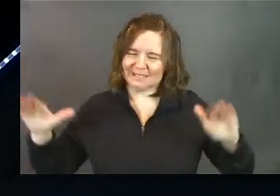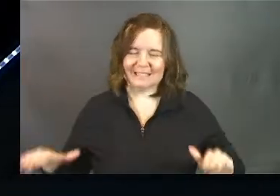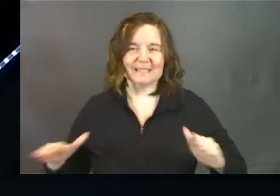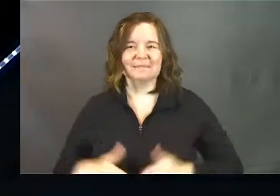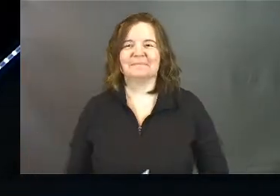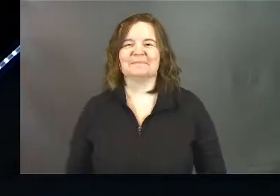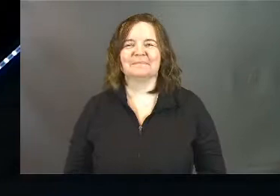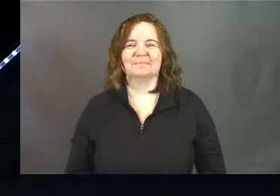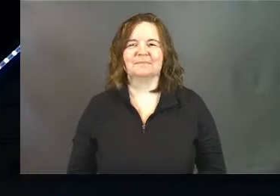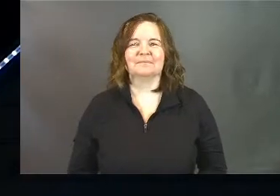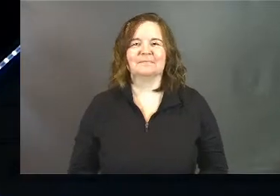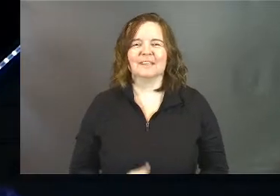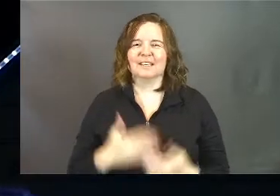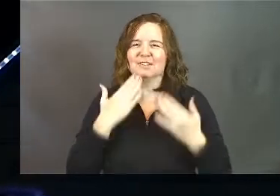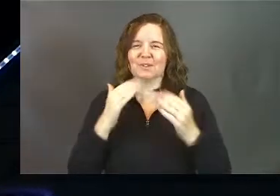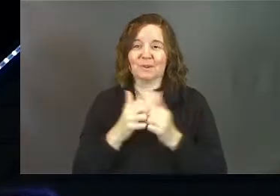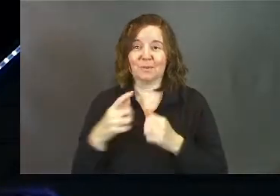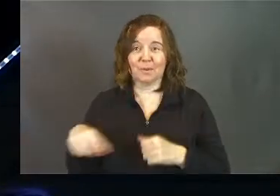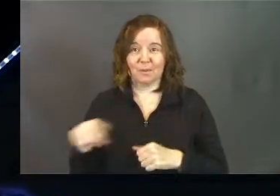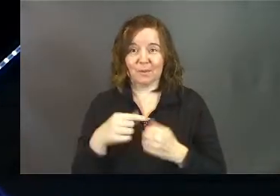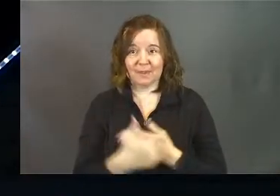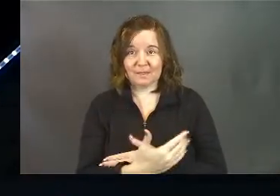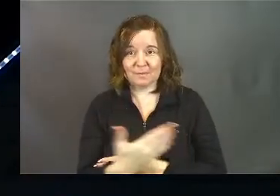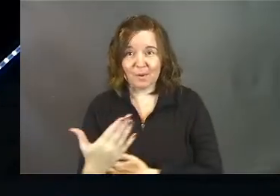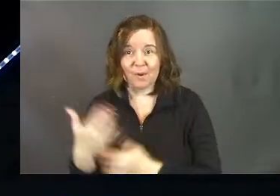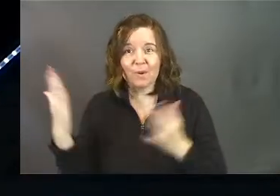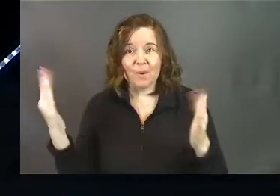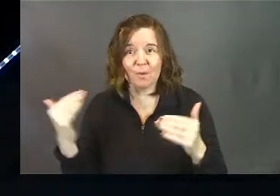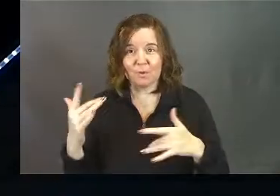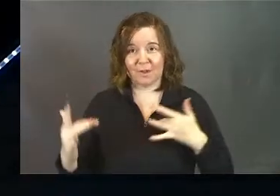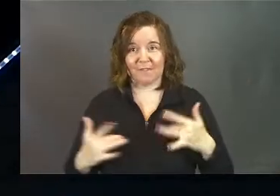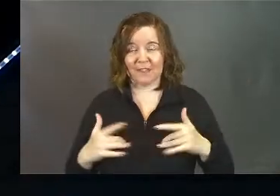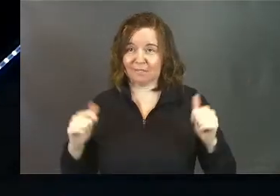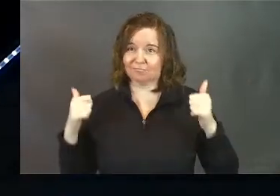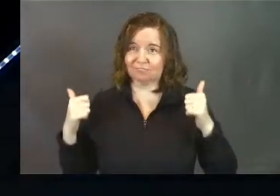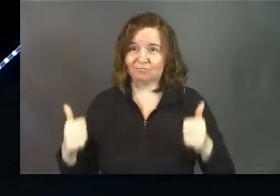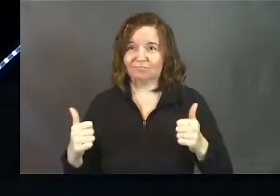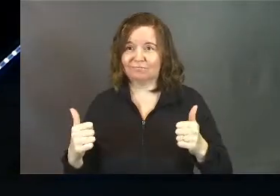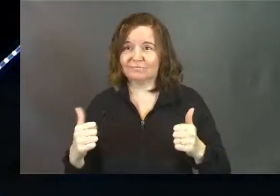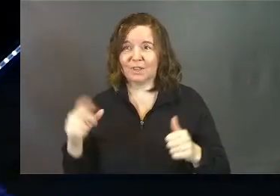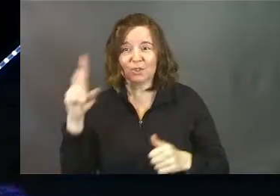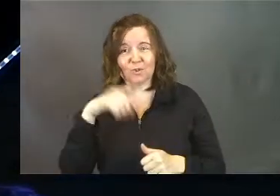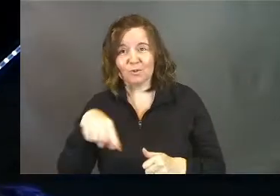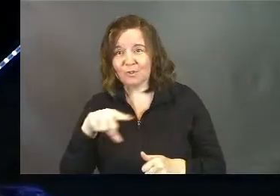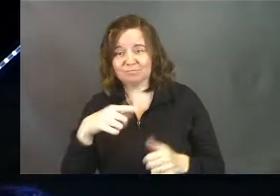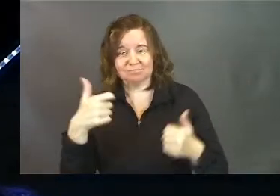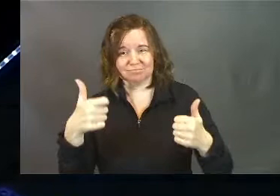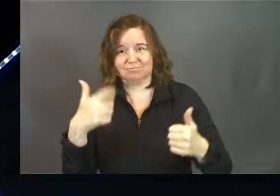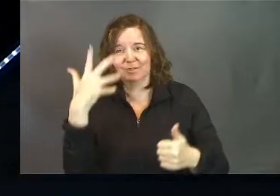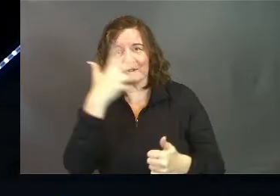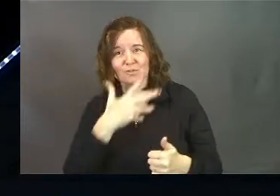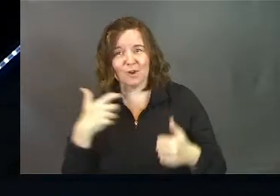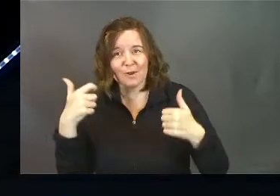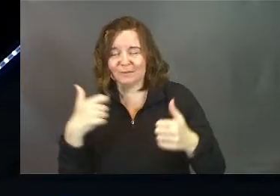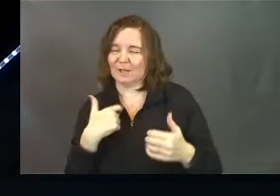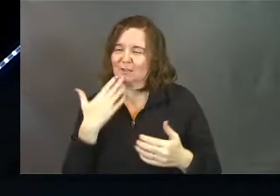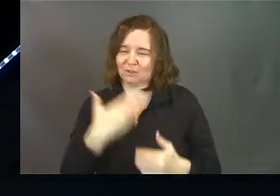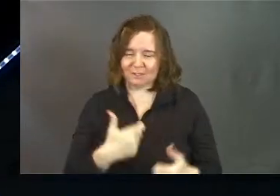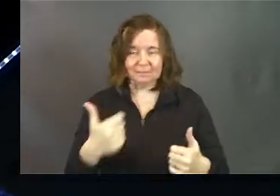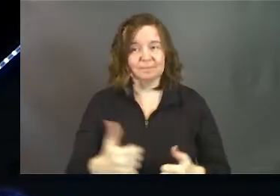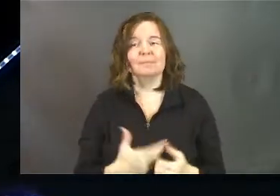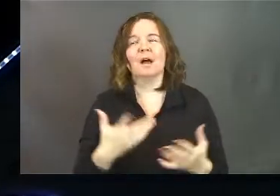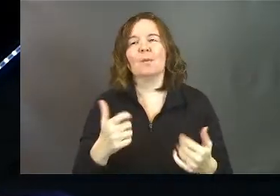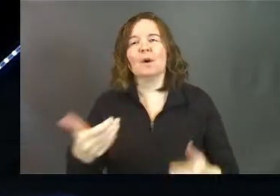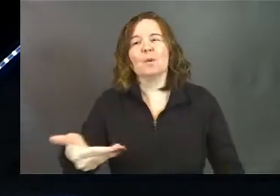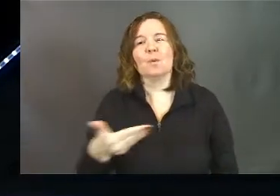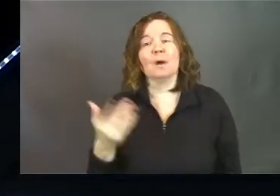seat. So good to be with you this morning. Hope you guys are feeling fantastic. You look fantastic. So that's good. I just